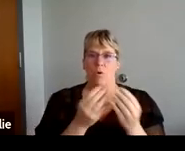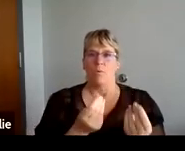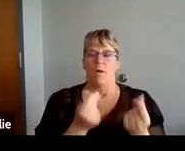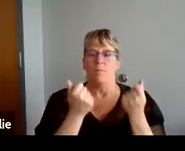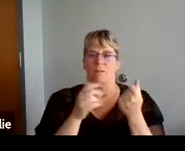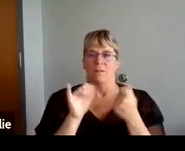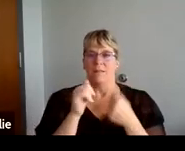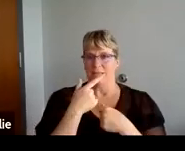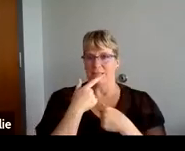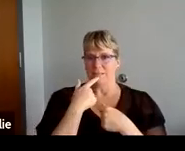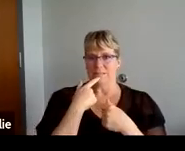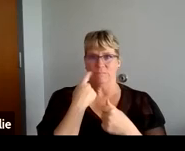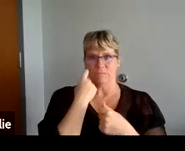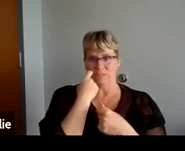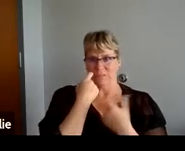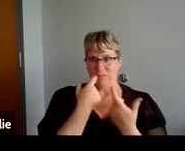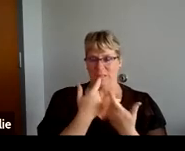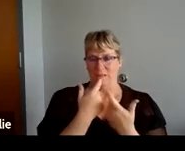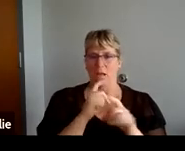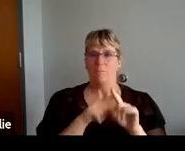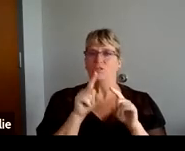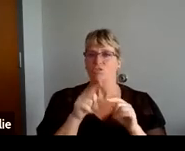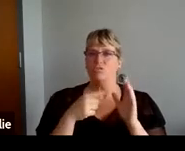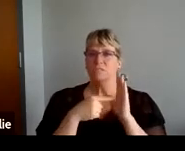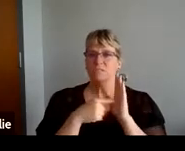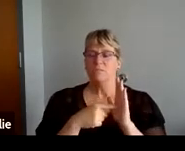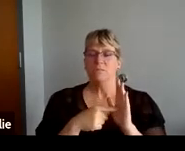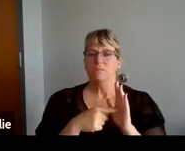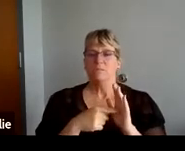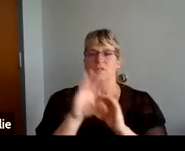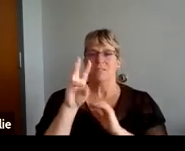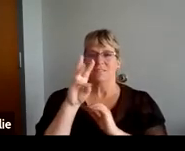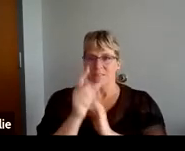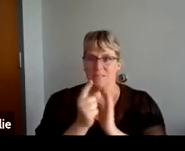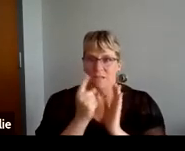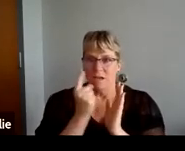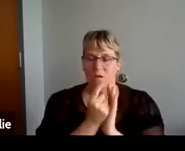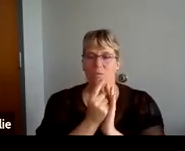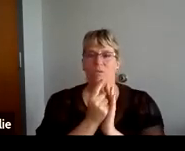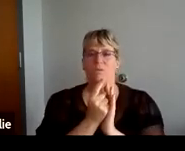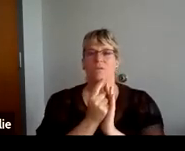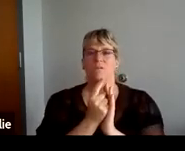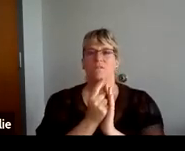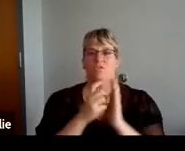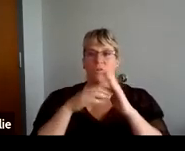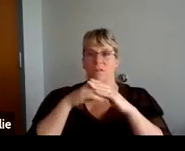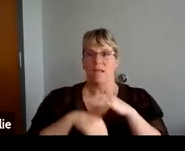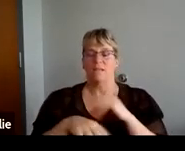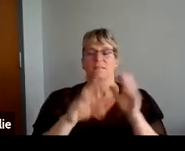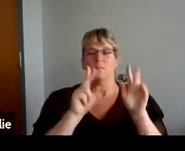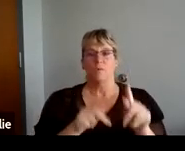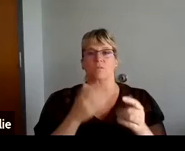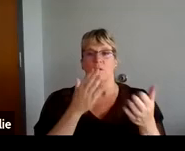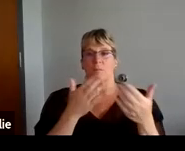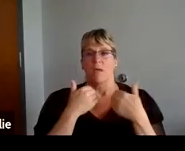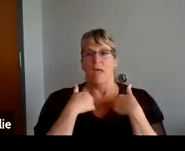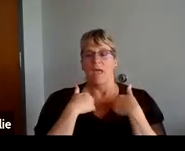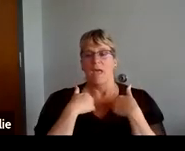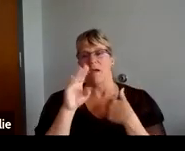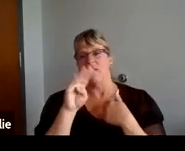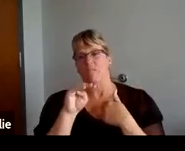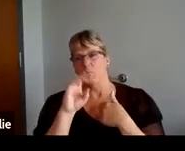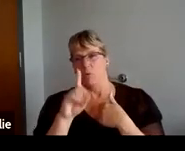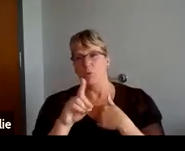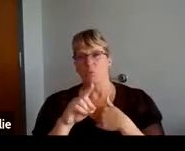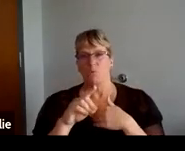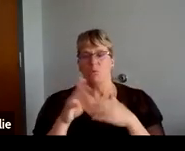just described. But your symptoms, 6 hours or less, the person might have some mood lability, maybe a